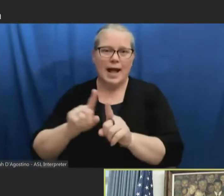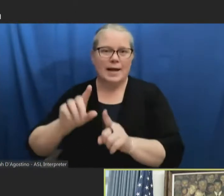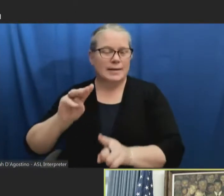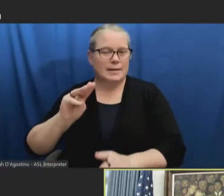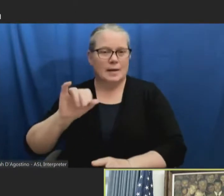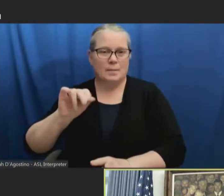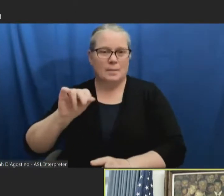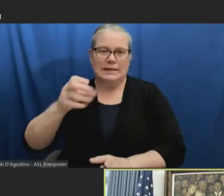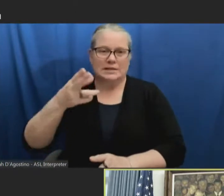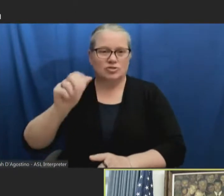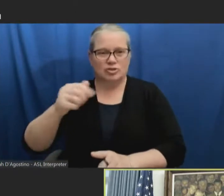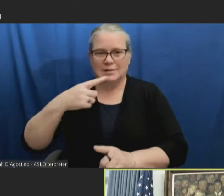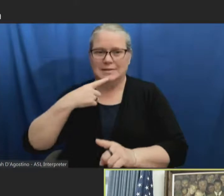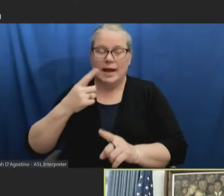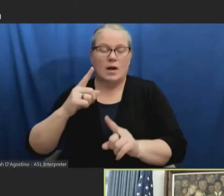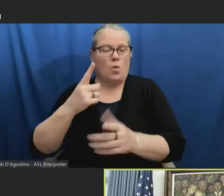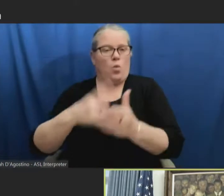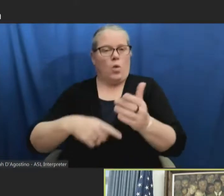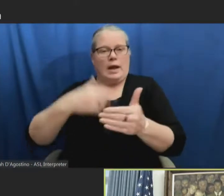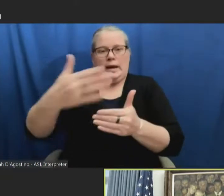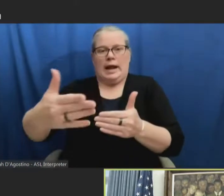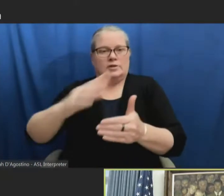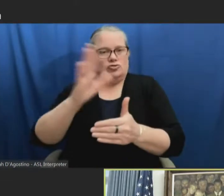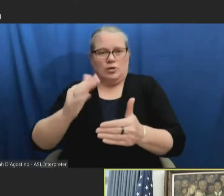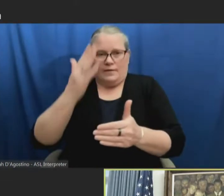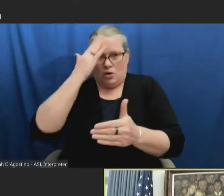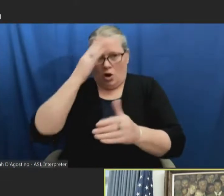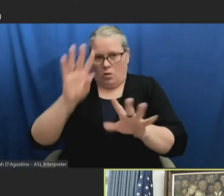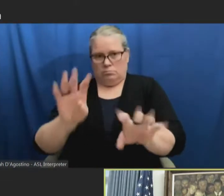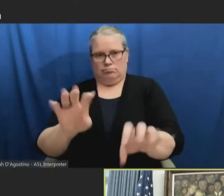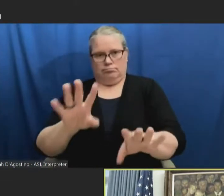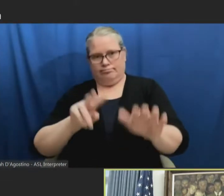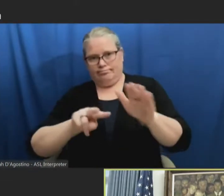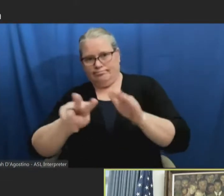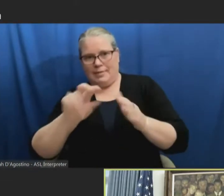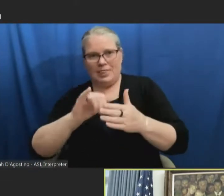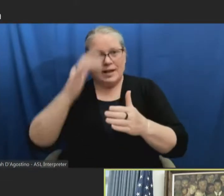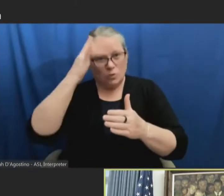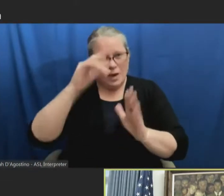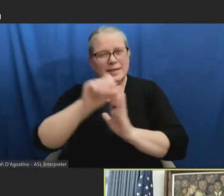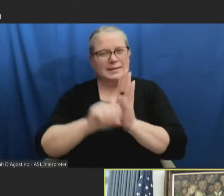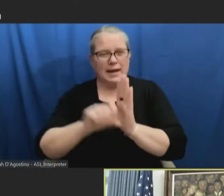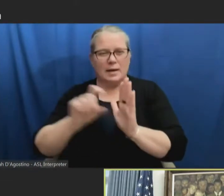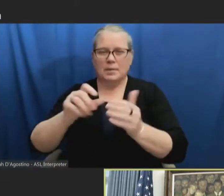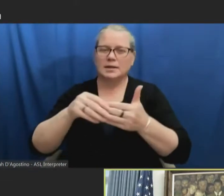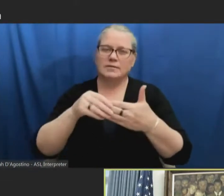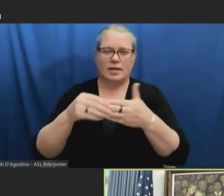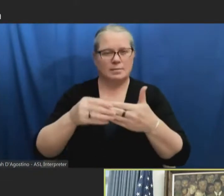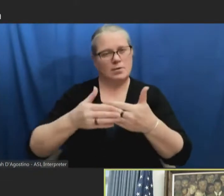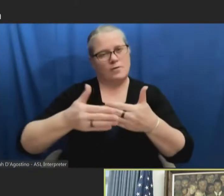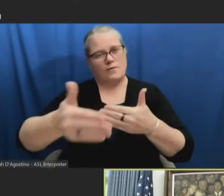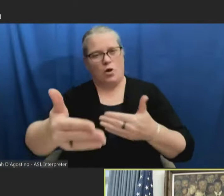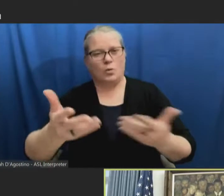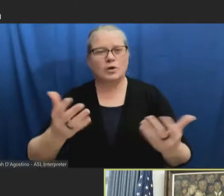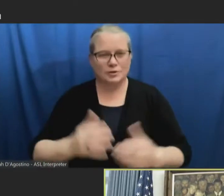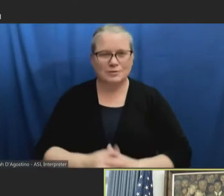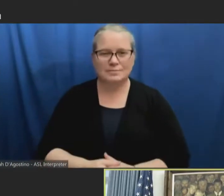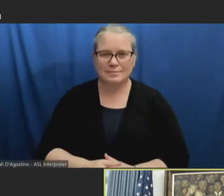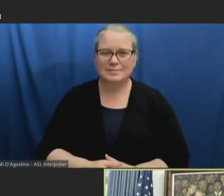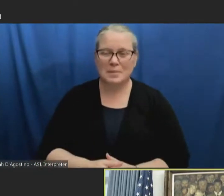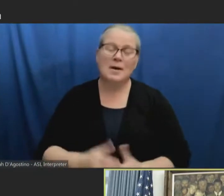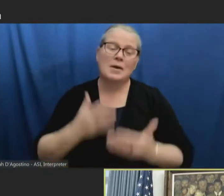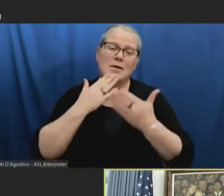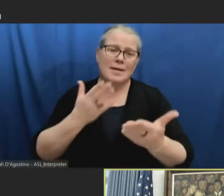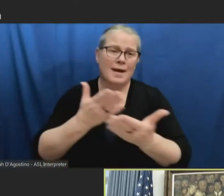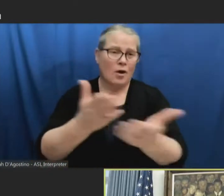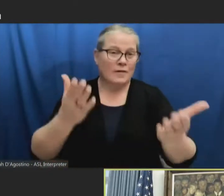of unexpecteds. That's why the state needs a little bit of flexibility going forward. But that said, thank you guys for being